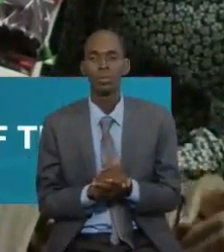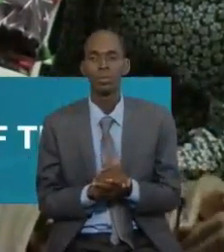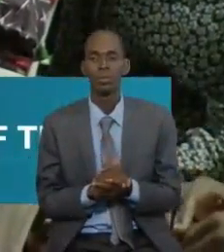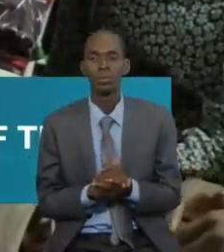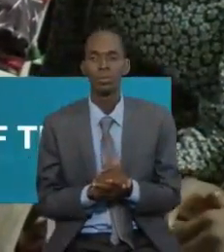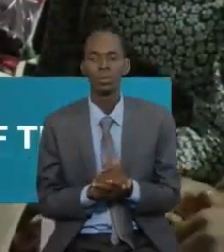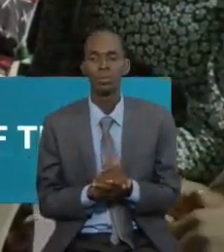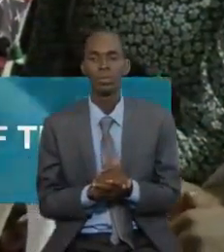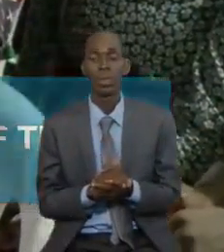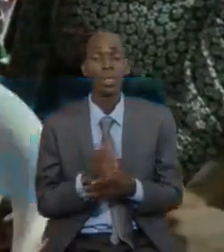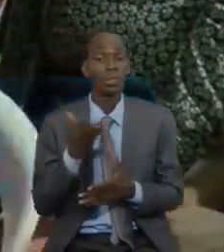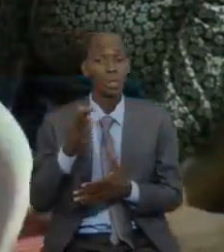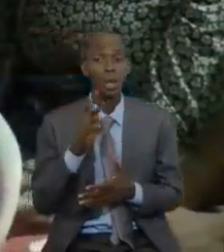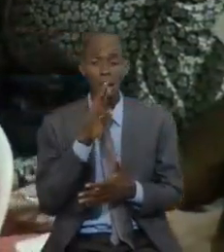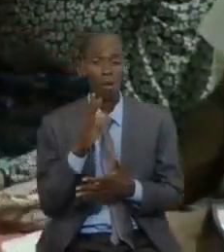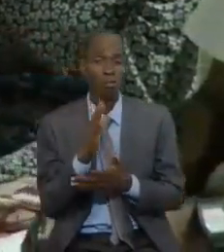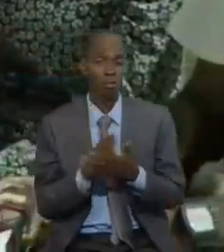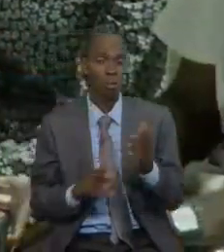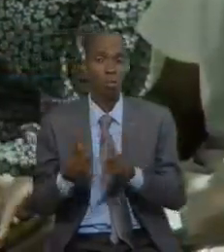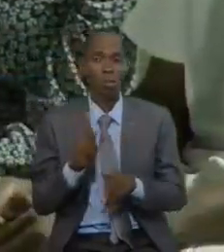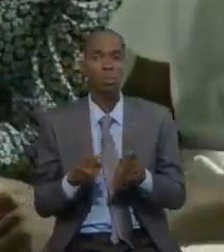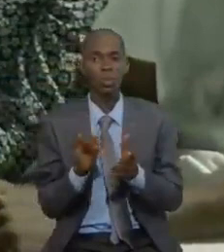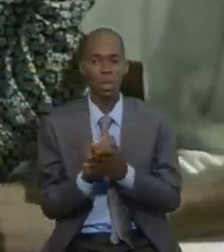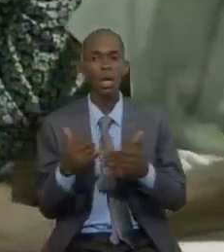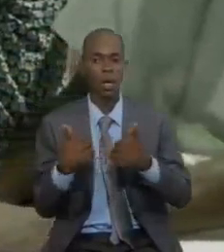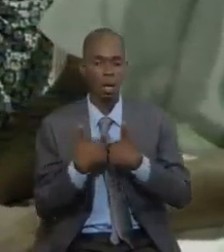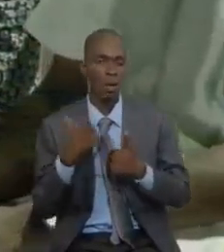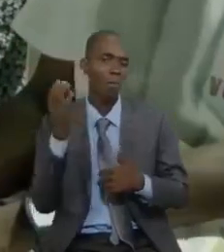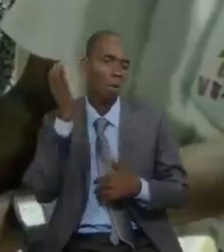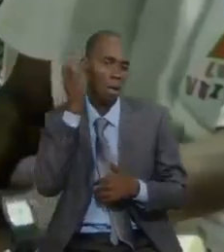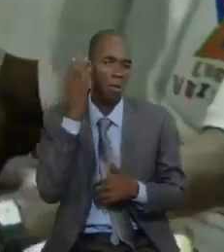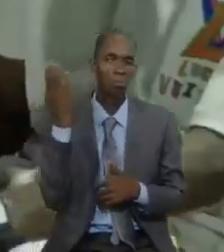There are people that have heard about the cross,